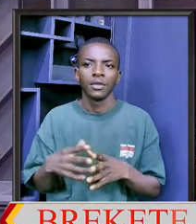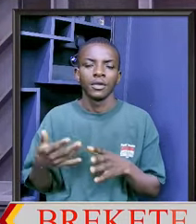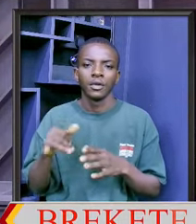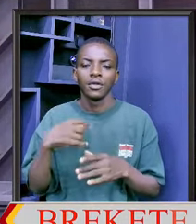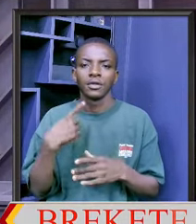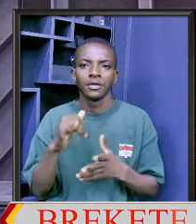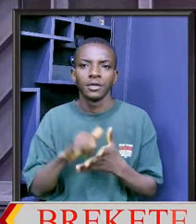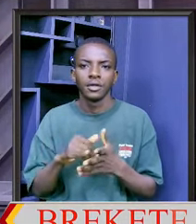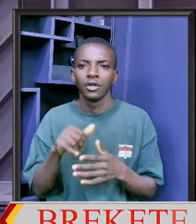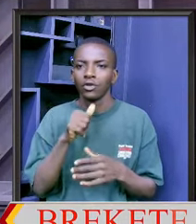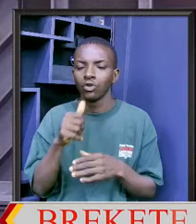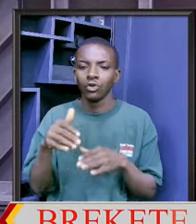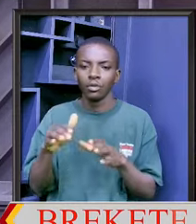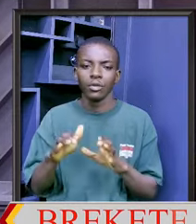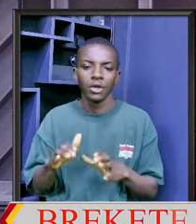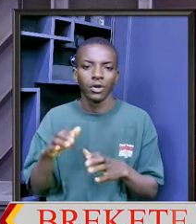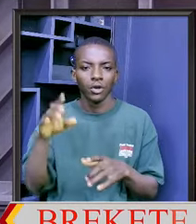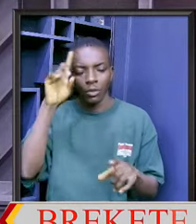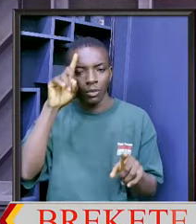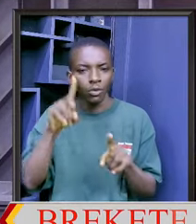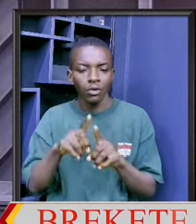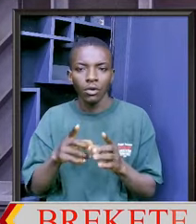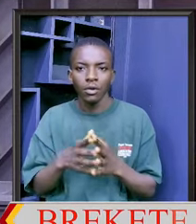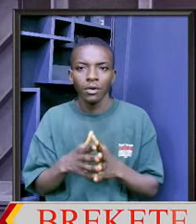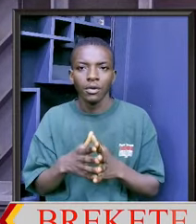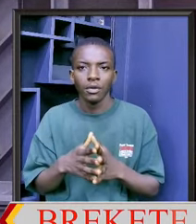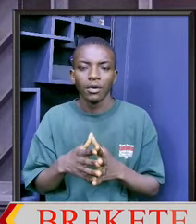say una no go bury una brother.